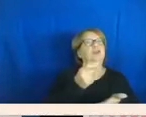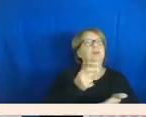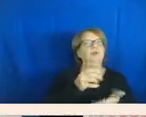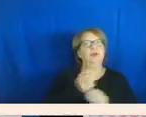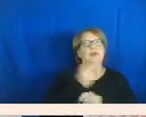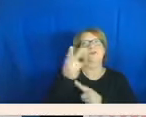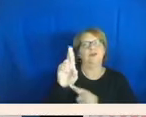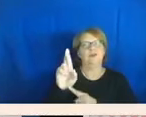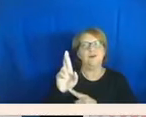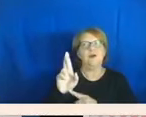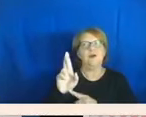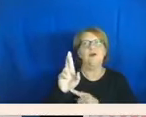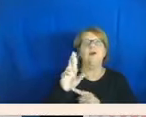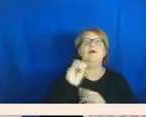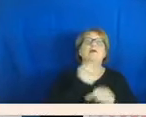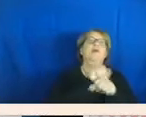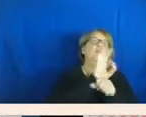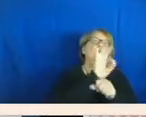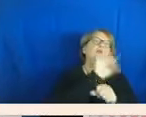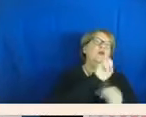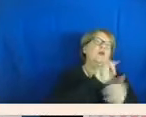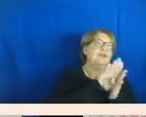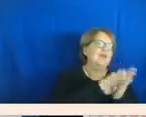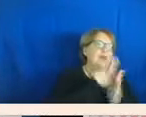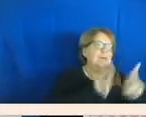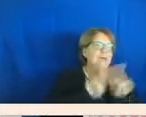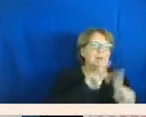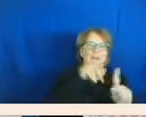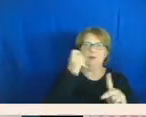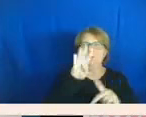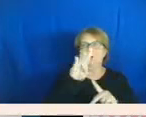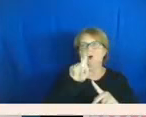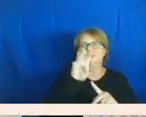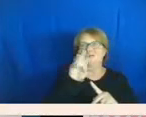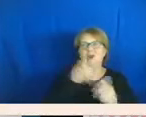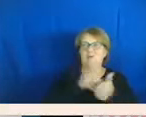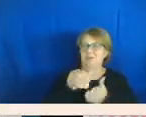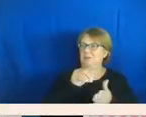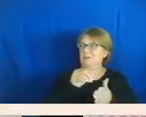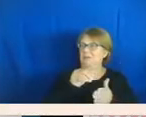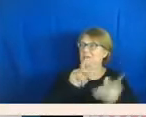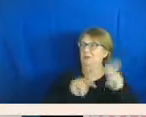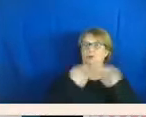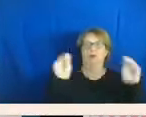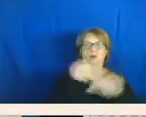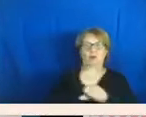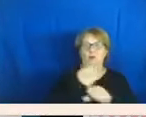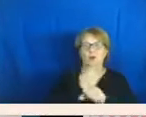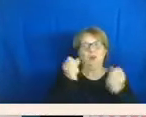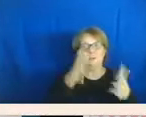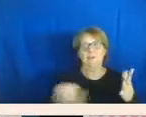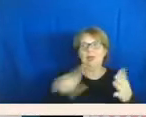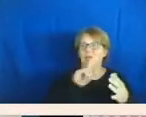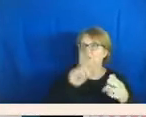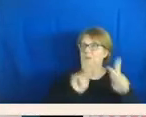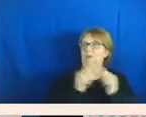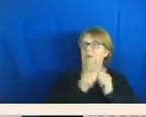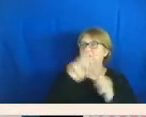the workforce development people, because there's 140 million people out of work, and many of those are people with disabilities, and the